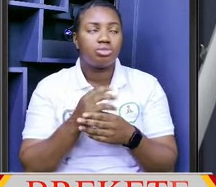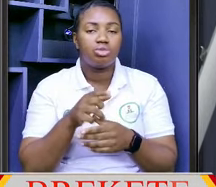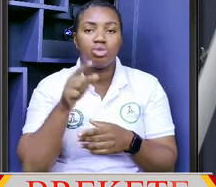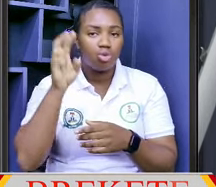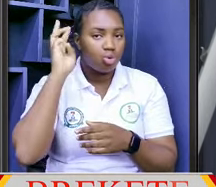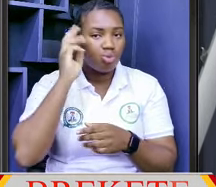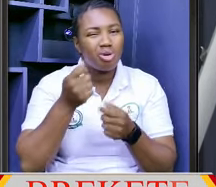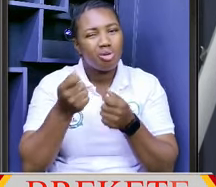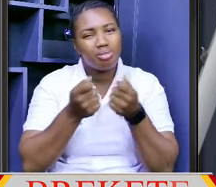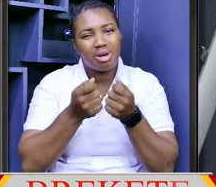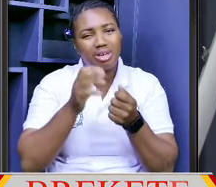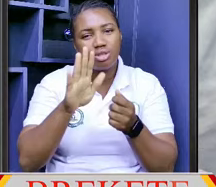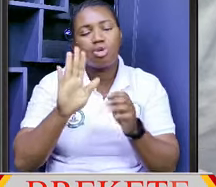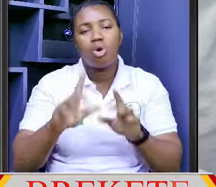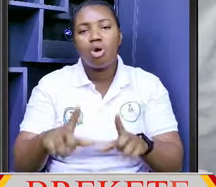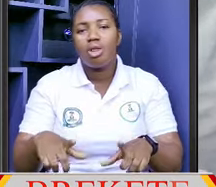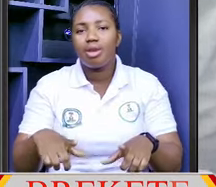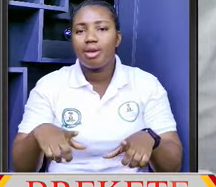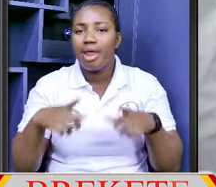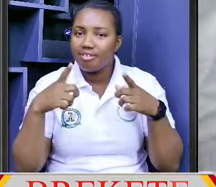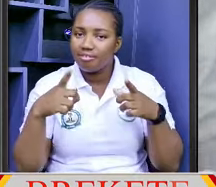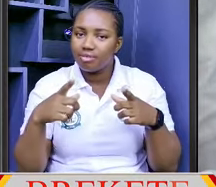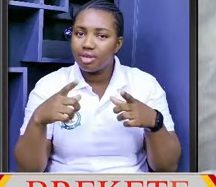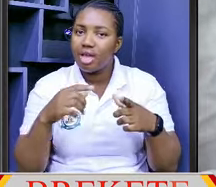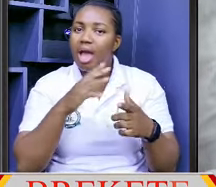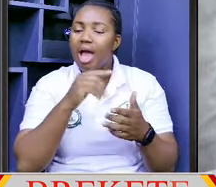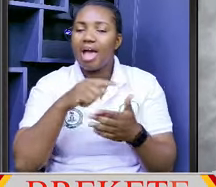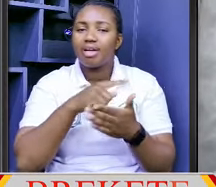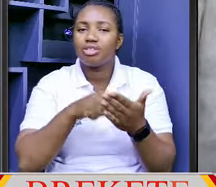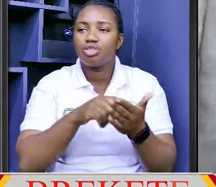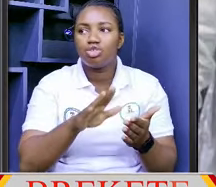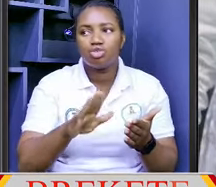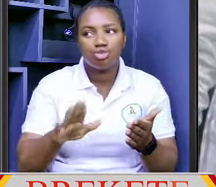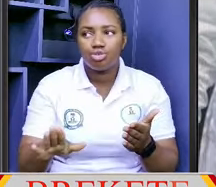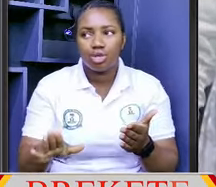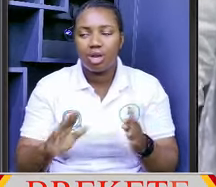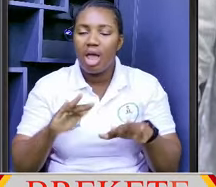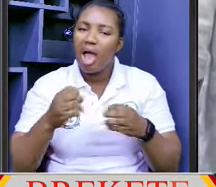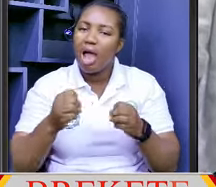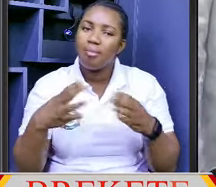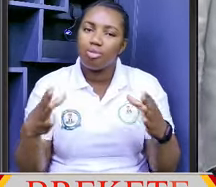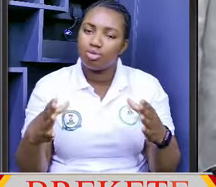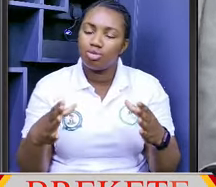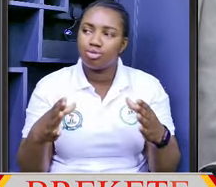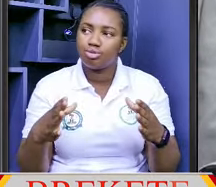fit manage your life and this my children, like how much?